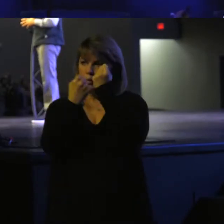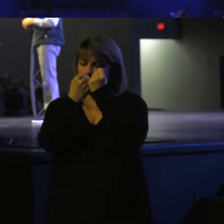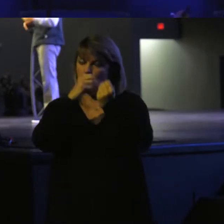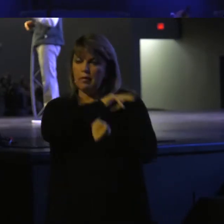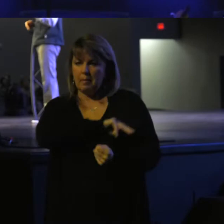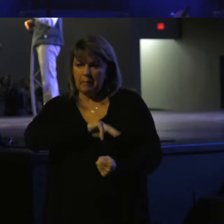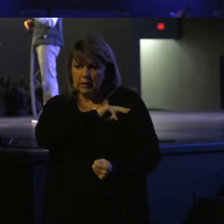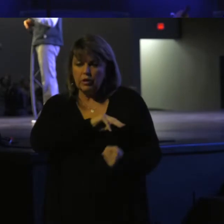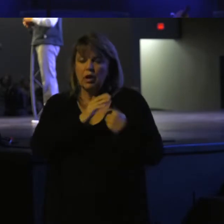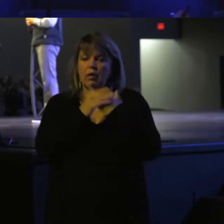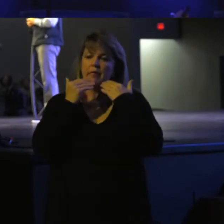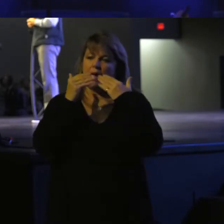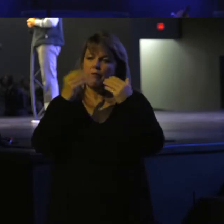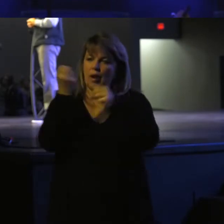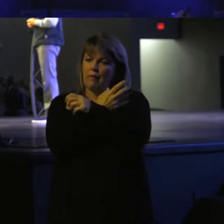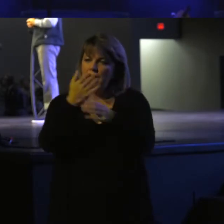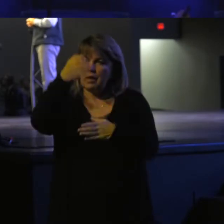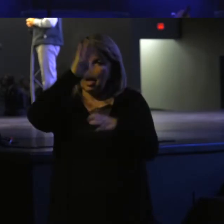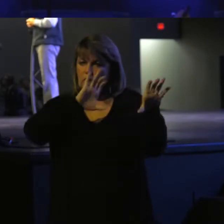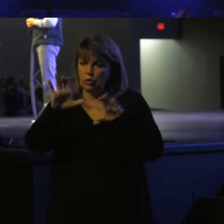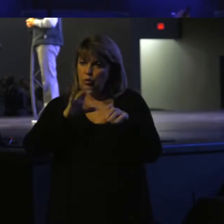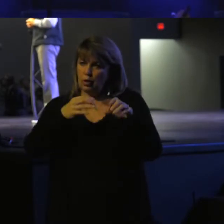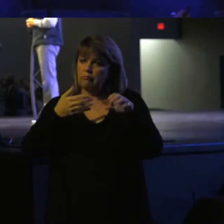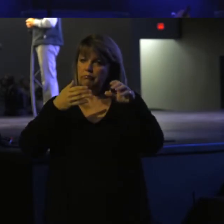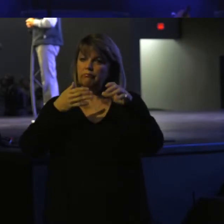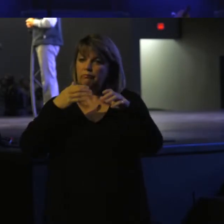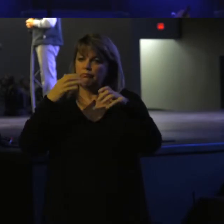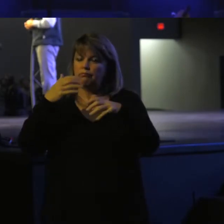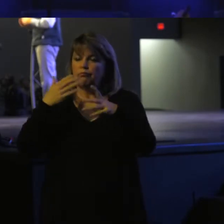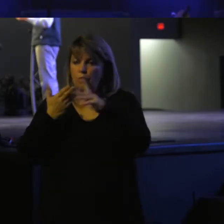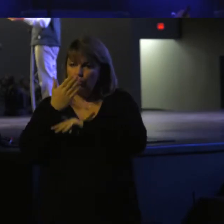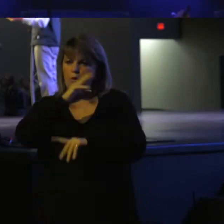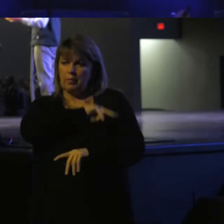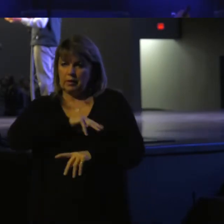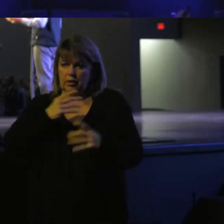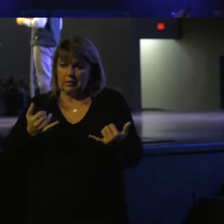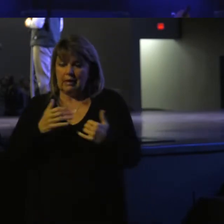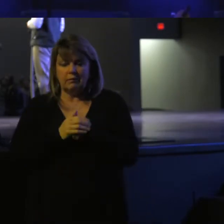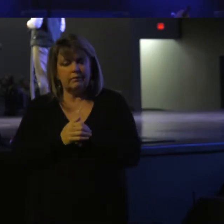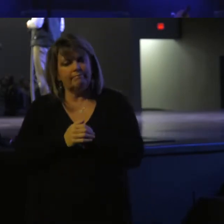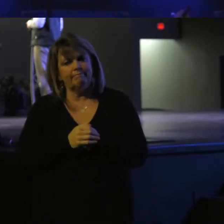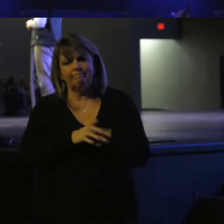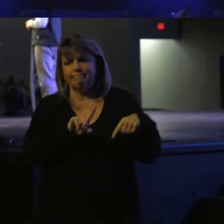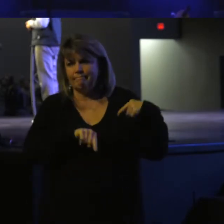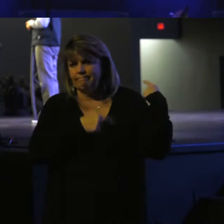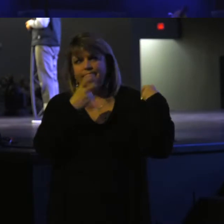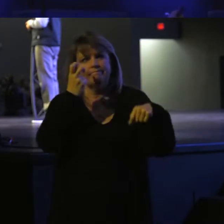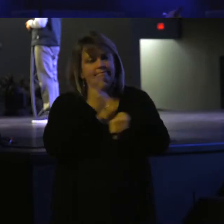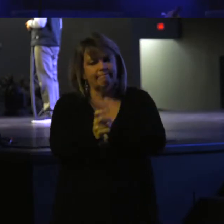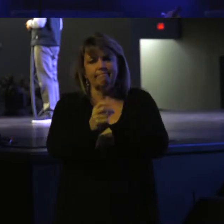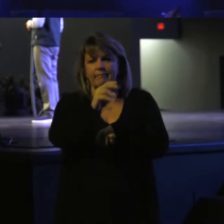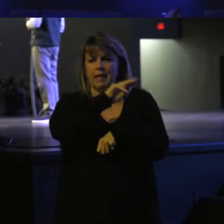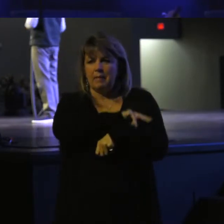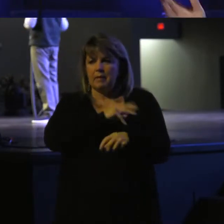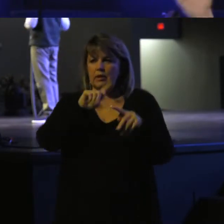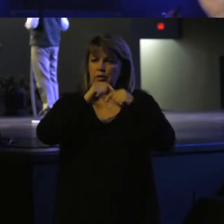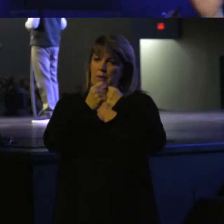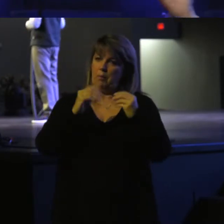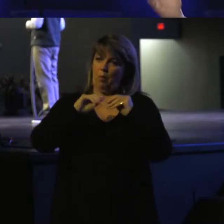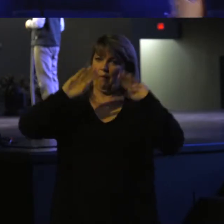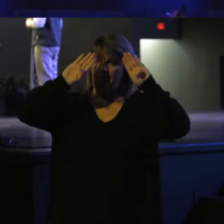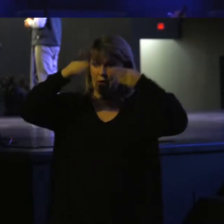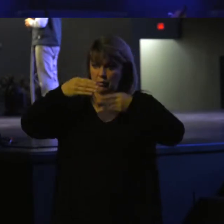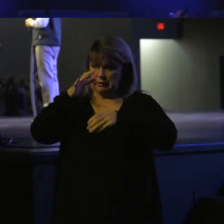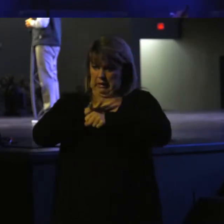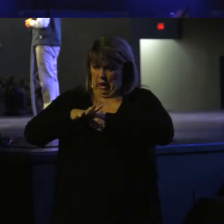for all that God is doing through them in these days. Indeed, it has been difficult as mission teams were more focused locally,